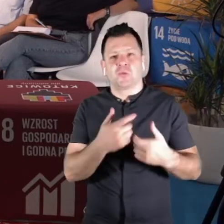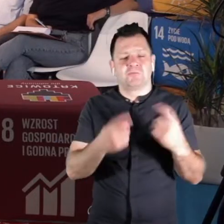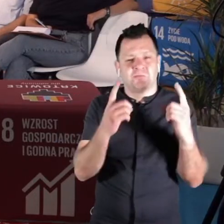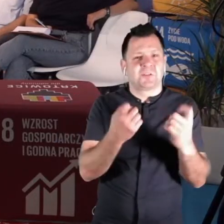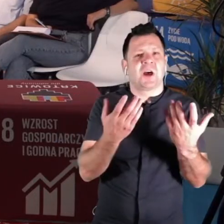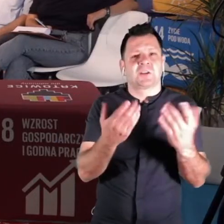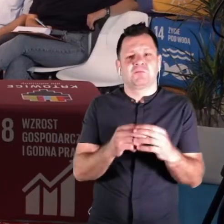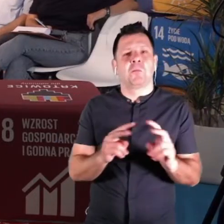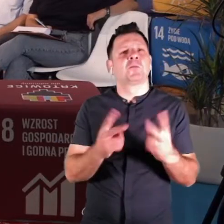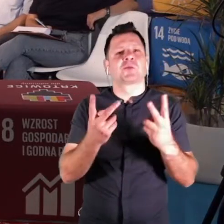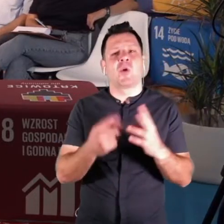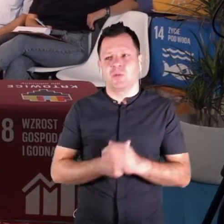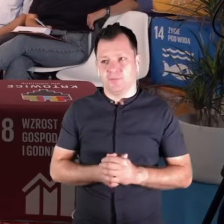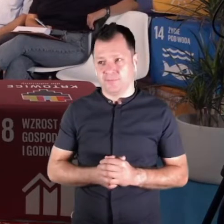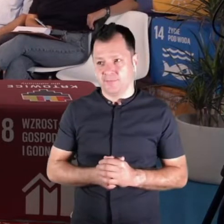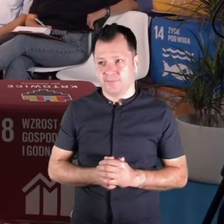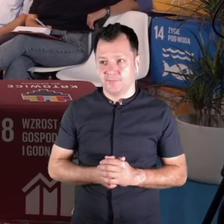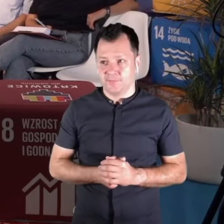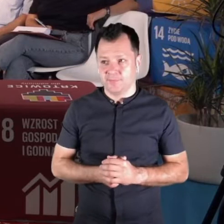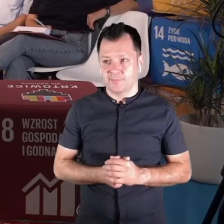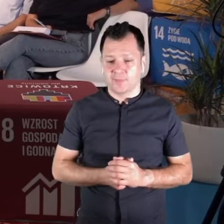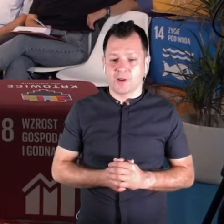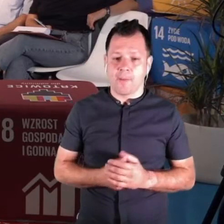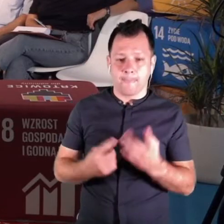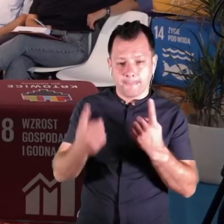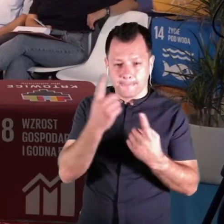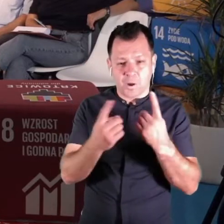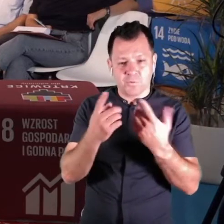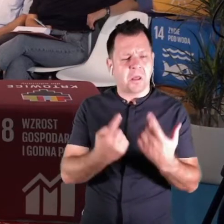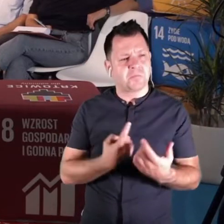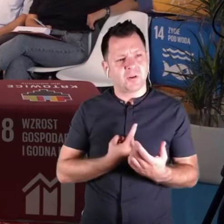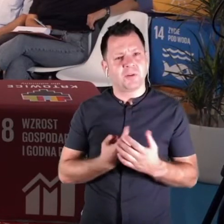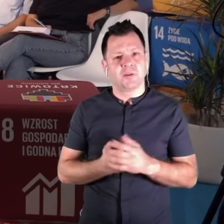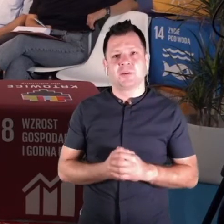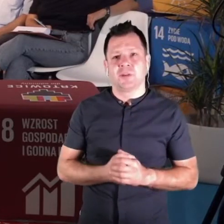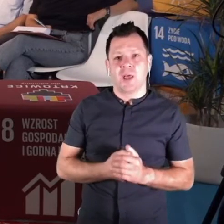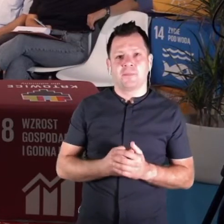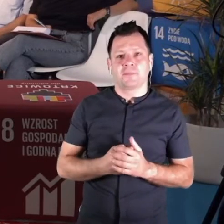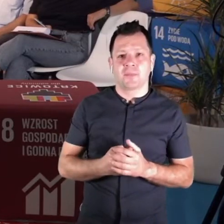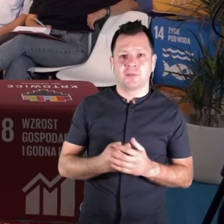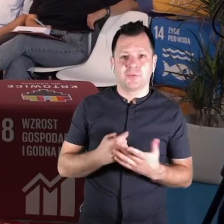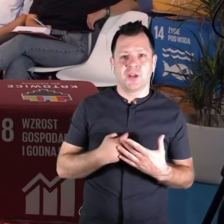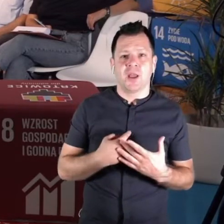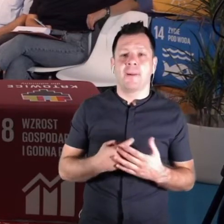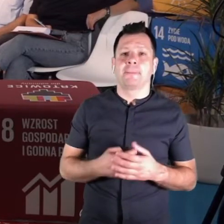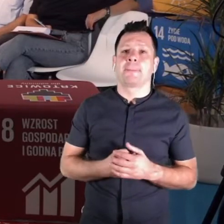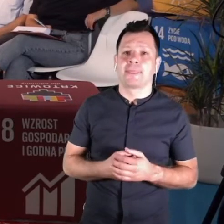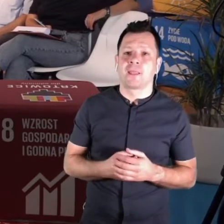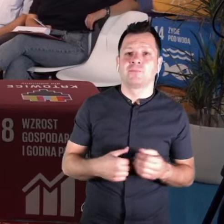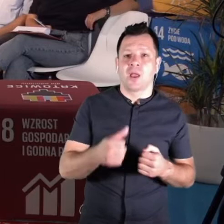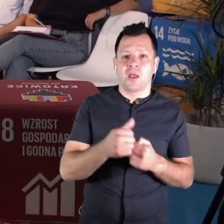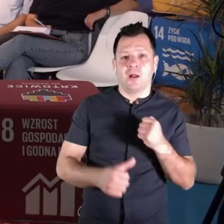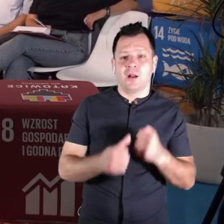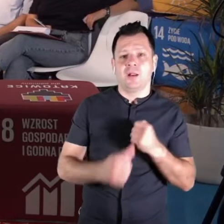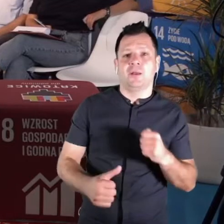I remember when it started for me. It was in July 2018. At that time, I was working in a Center for Public Communication in the city